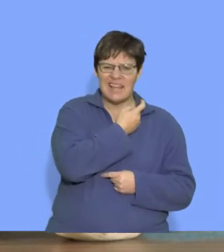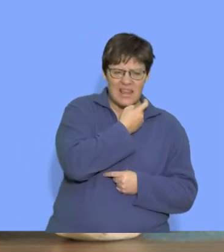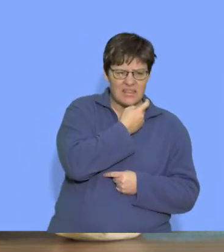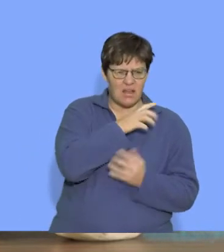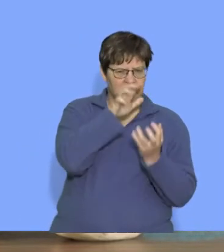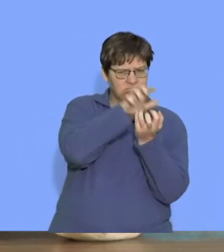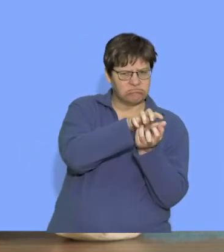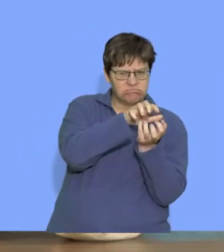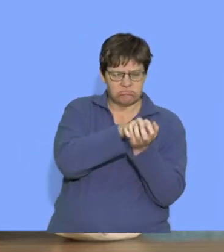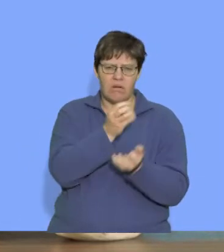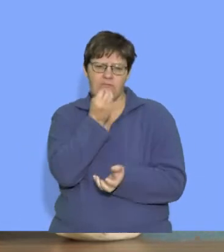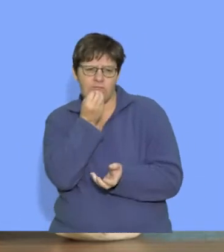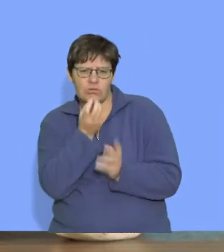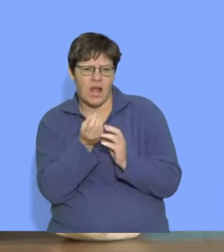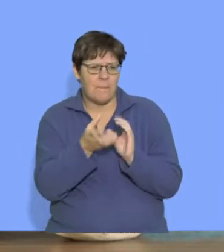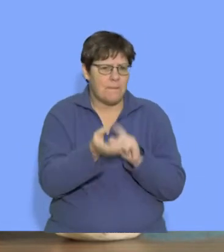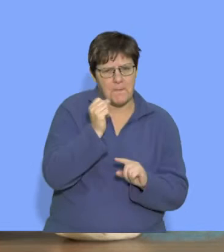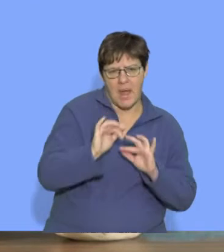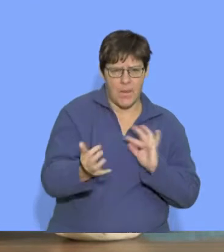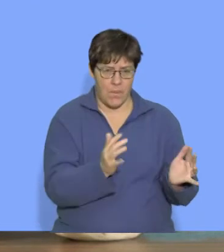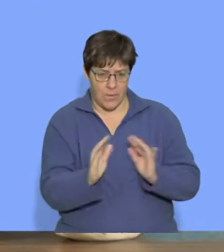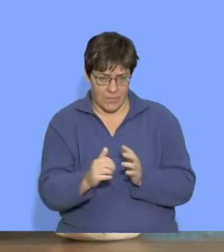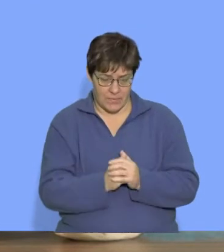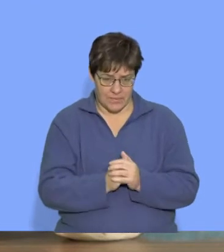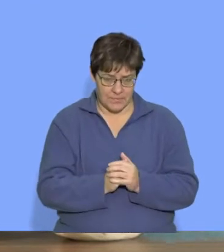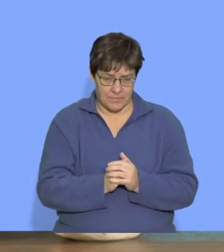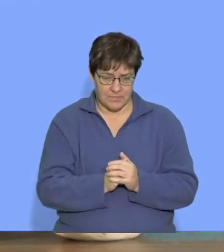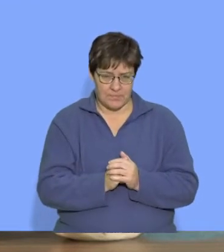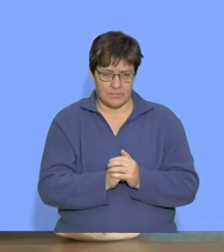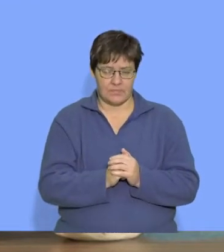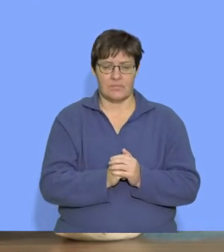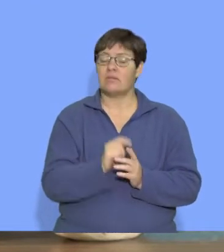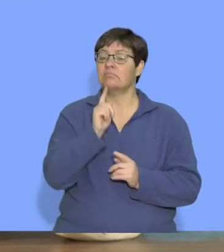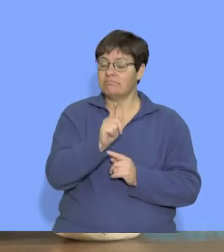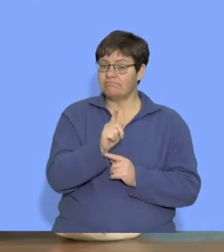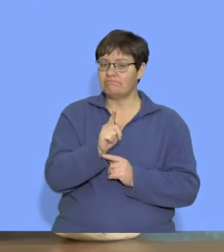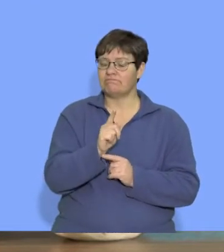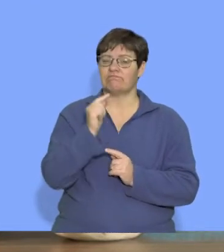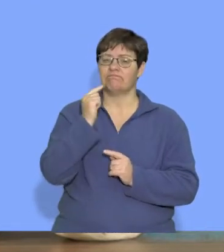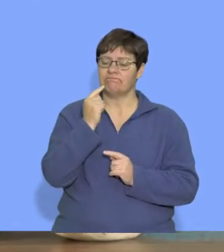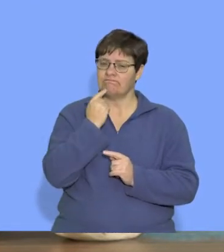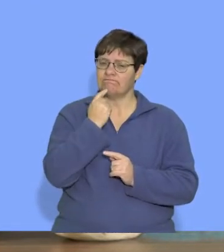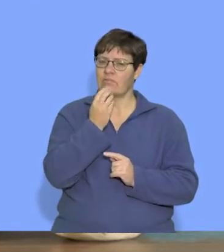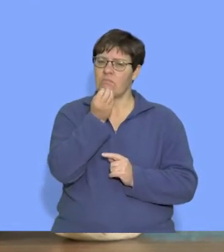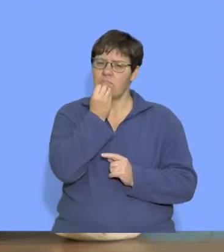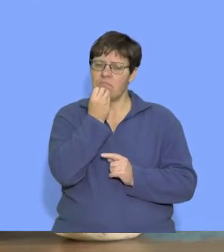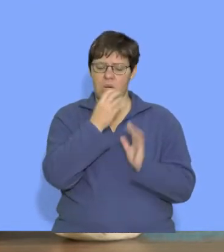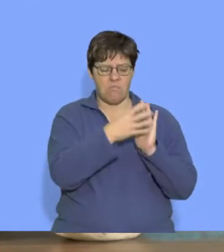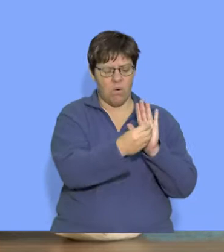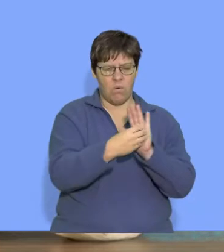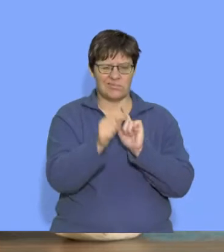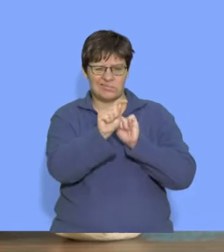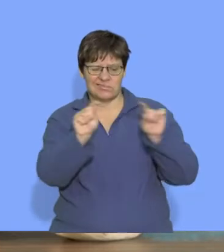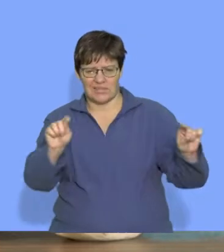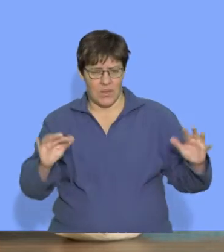in the jaw structure. In our segment earlier on, we spoke about the modes of nutrition. Let's elaborate on that, and